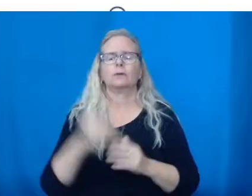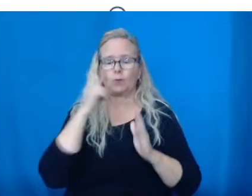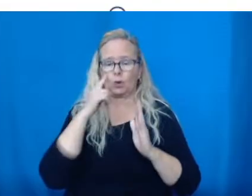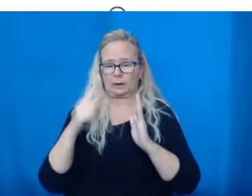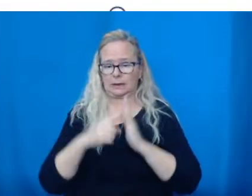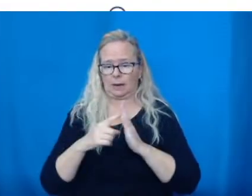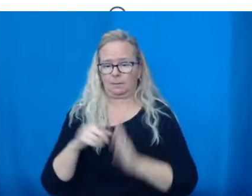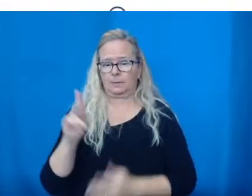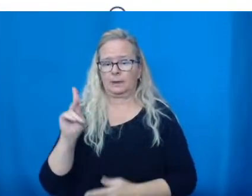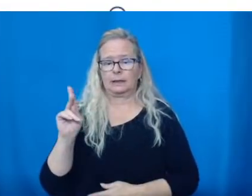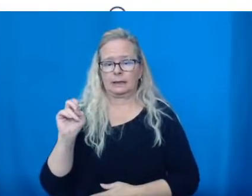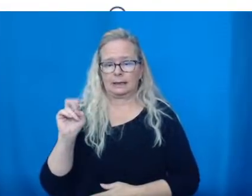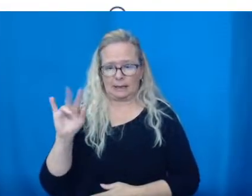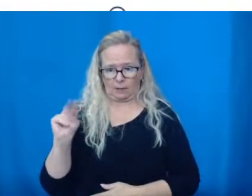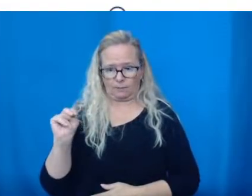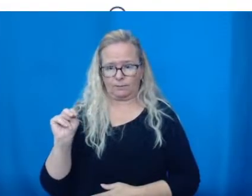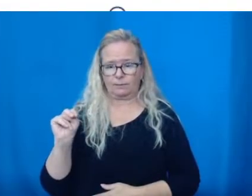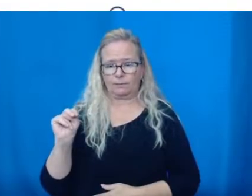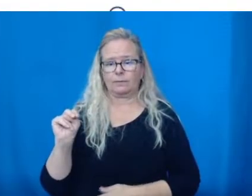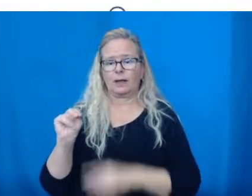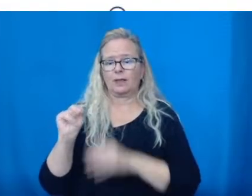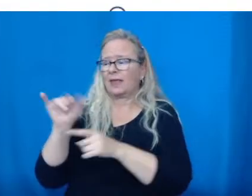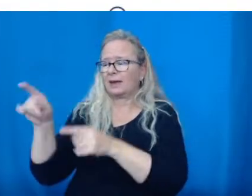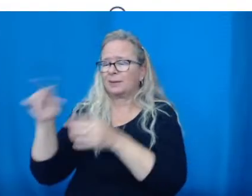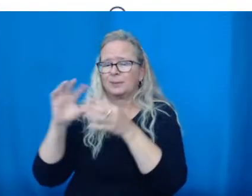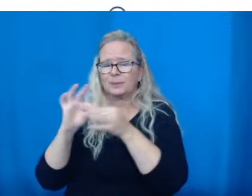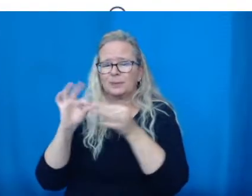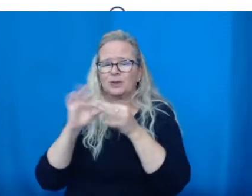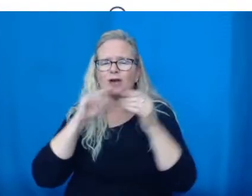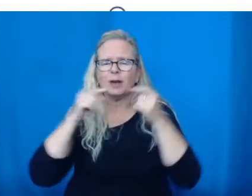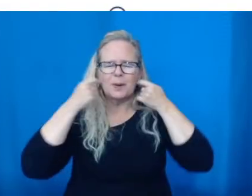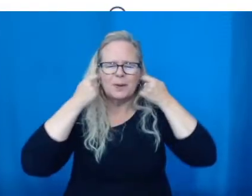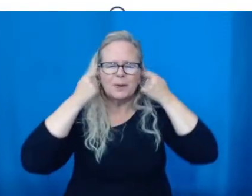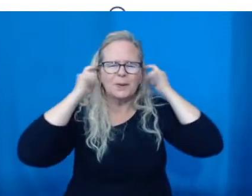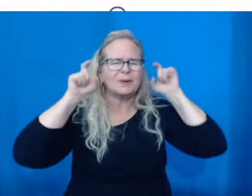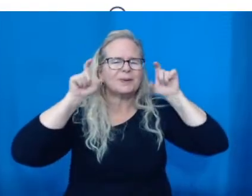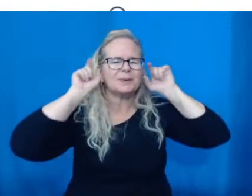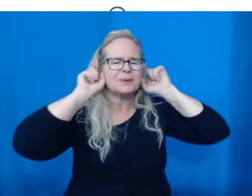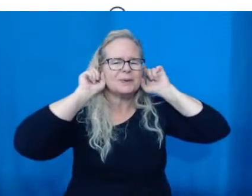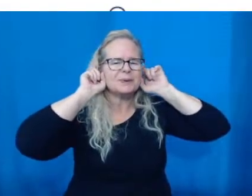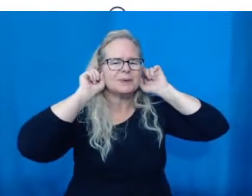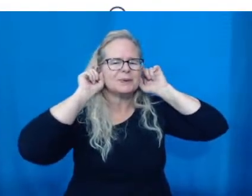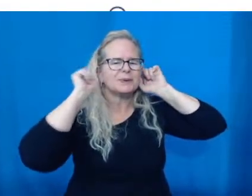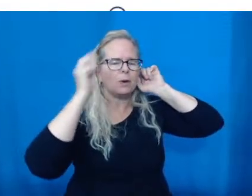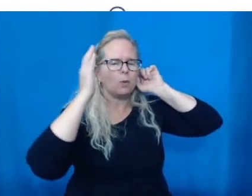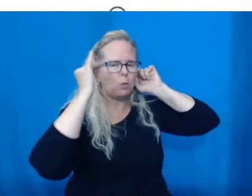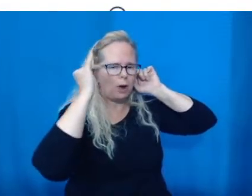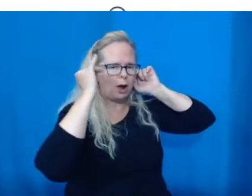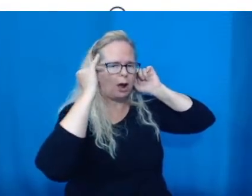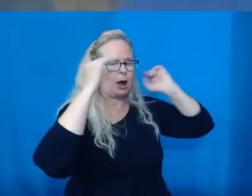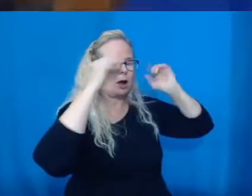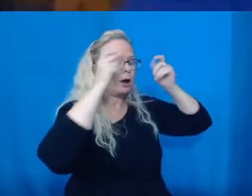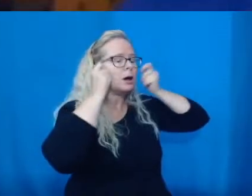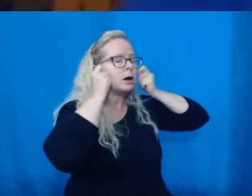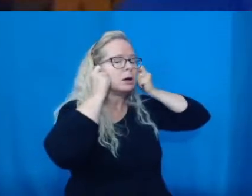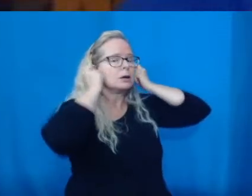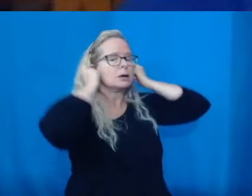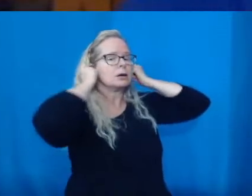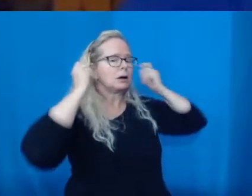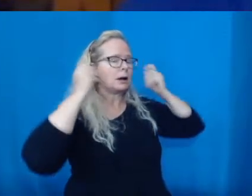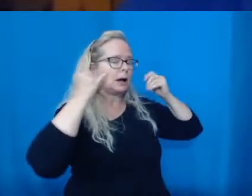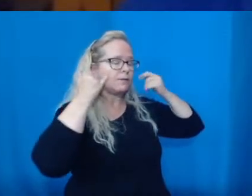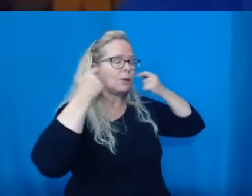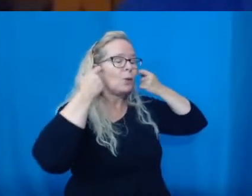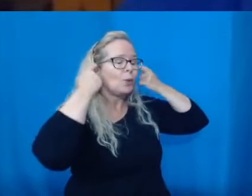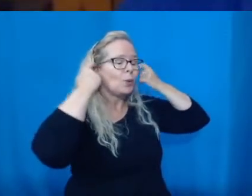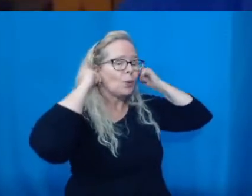around the head, are never NIOSH approved. And actually NIOSH runs a counterfeit information site that explains